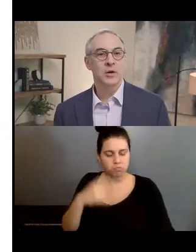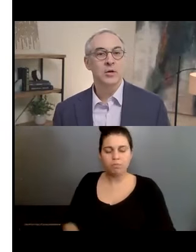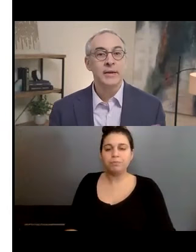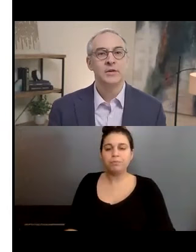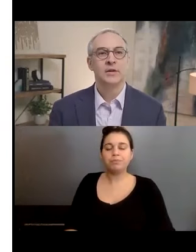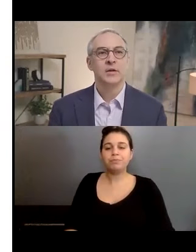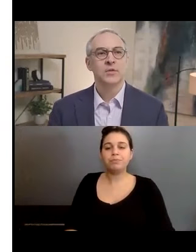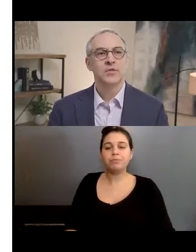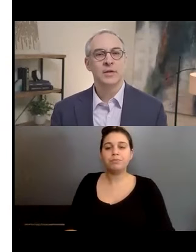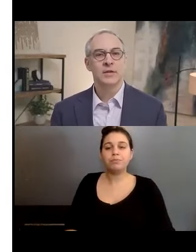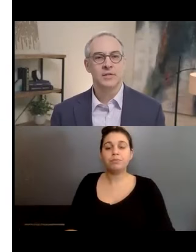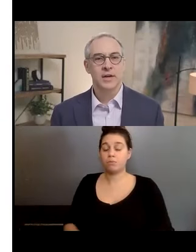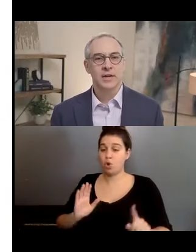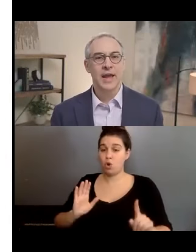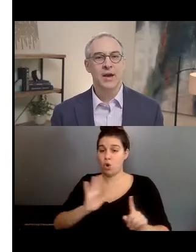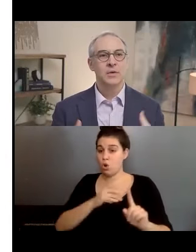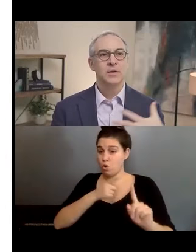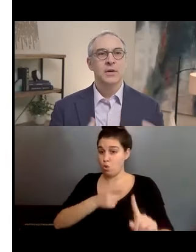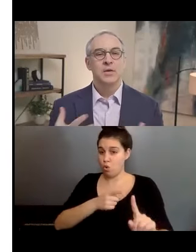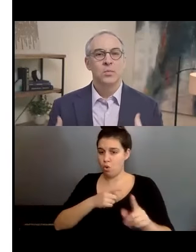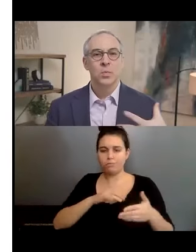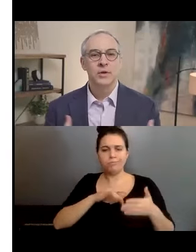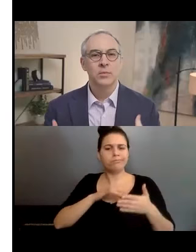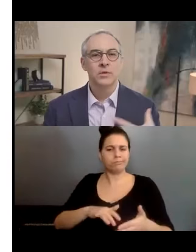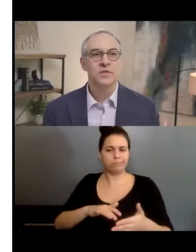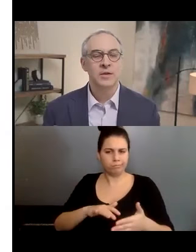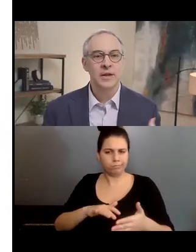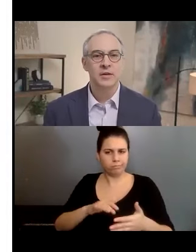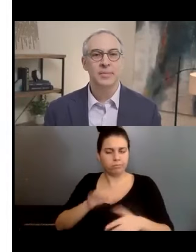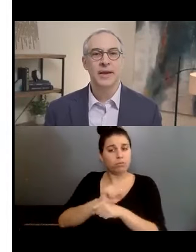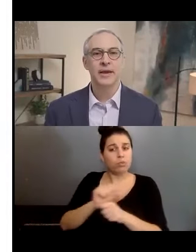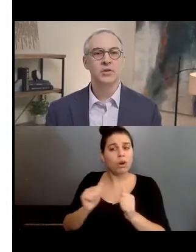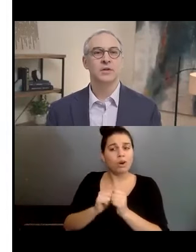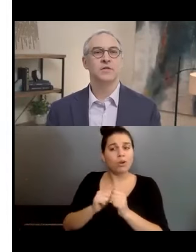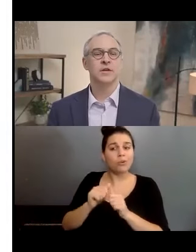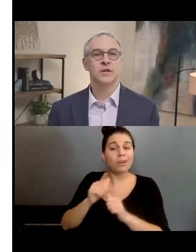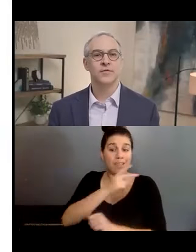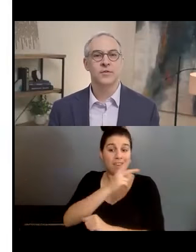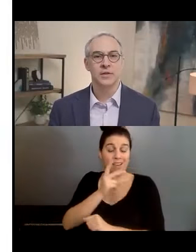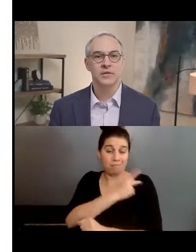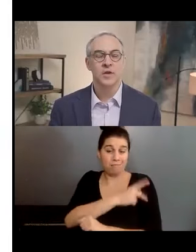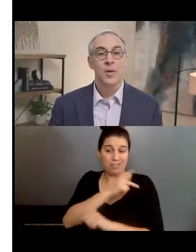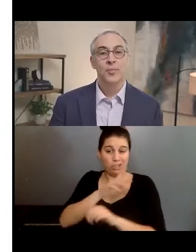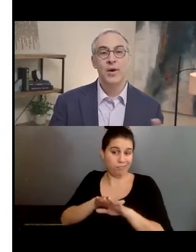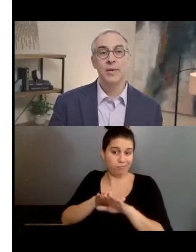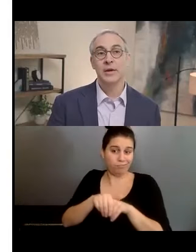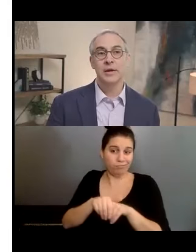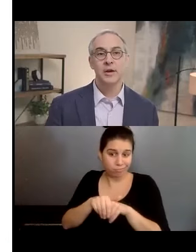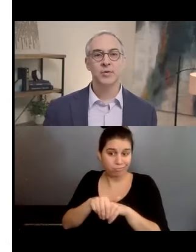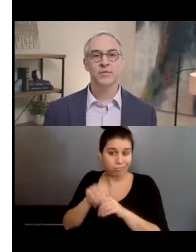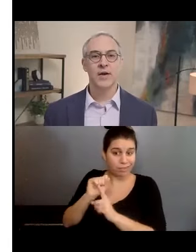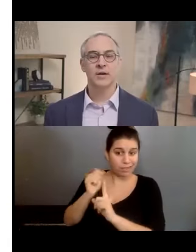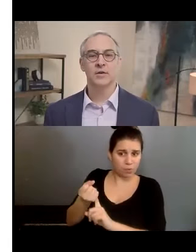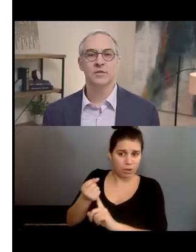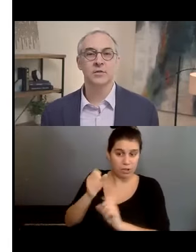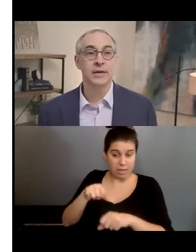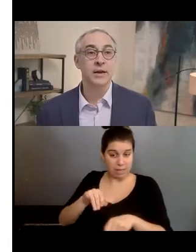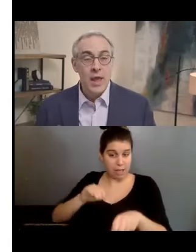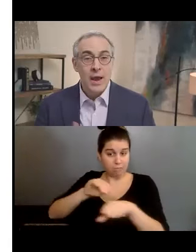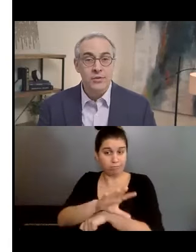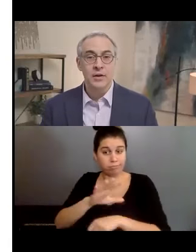where her main agenda was really to study how would working with simulated patients influence primary care